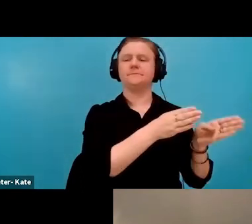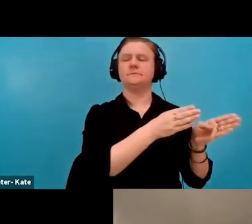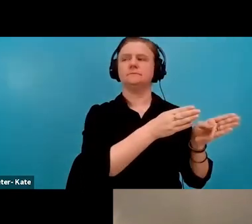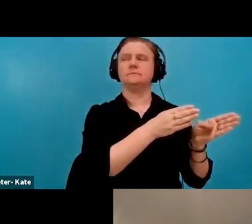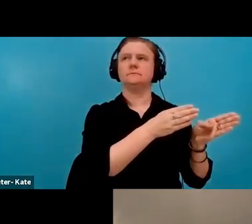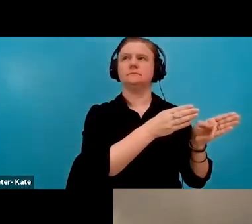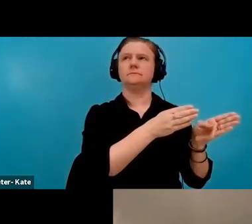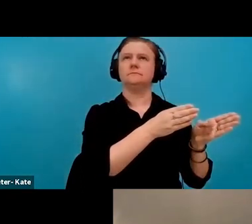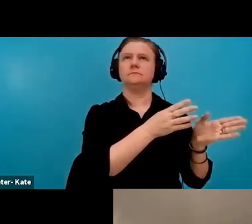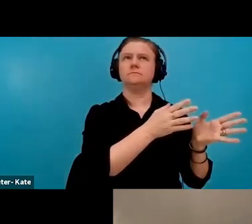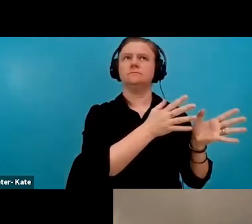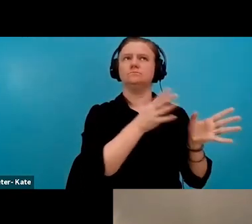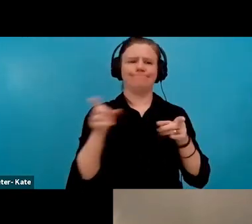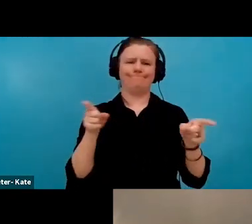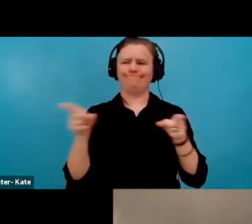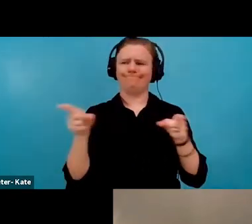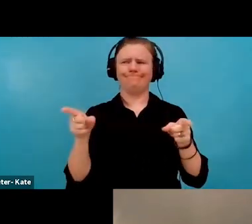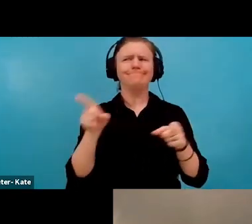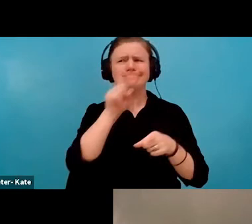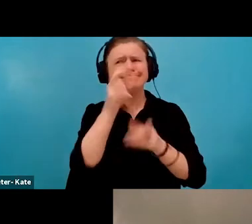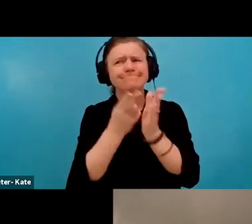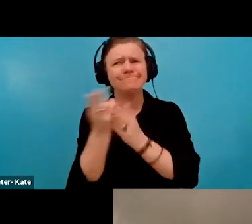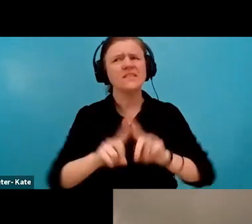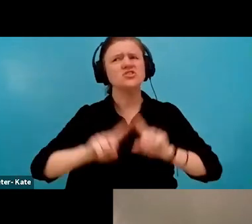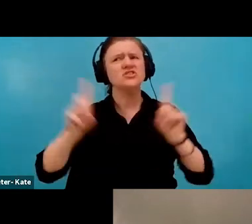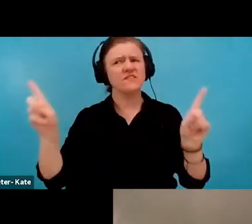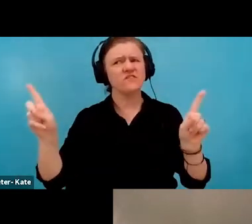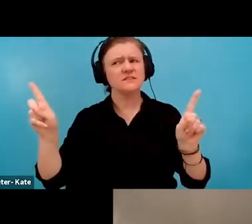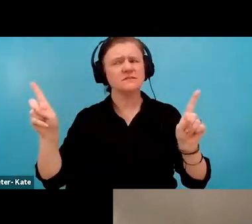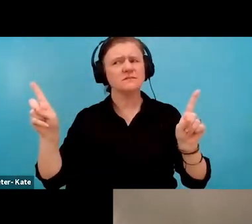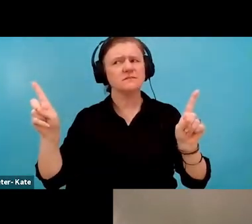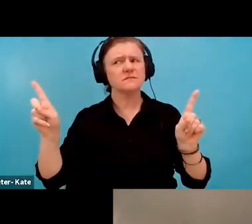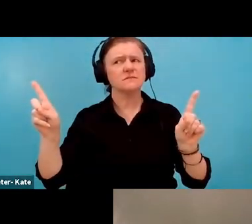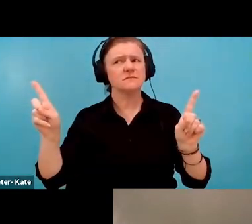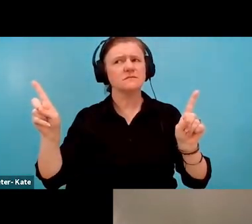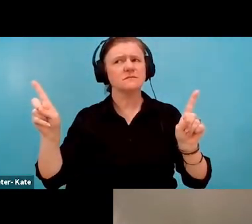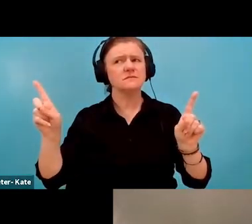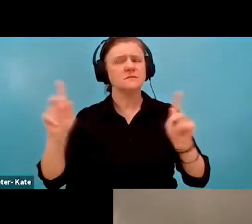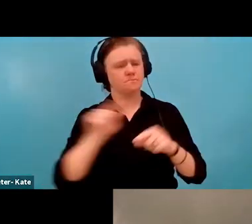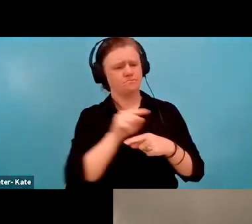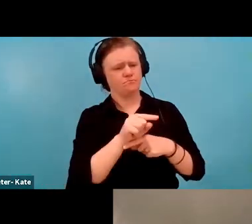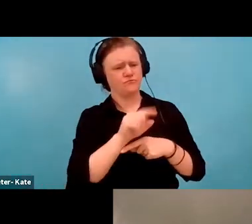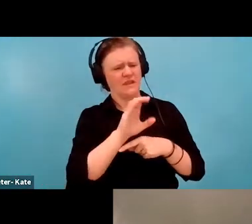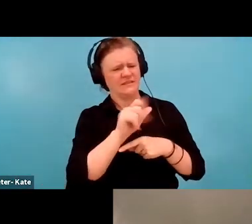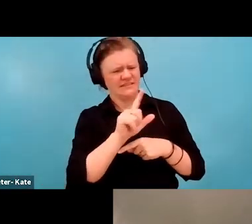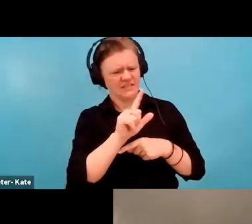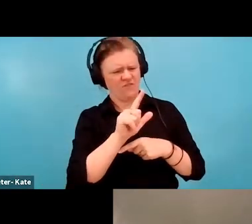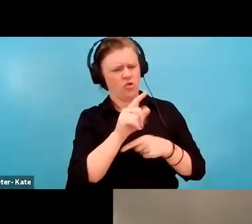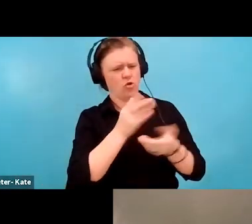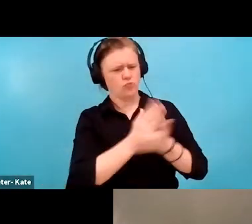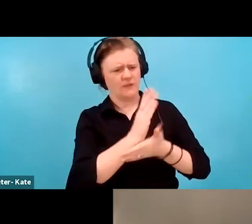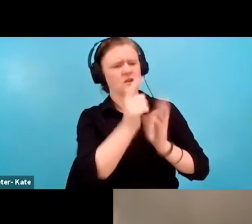And those things are different, right? So a lot of people look at what the civil rights situation is. What does the law require me